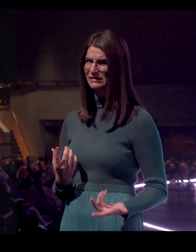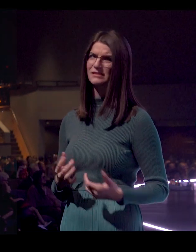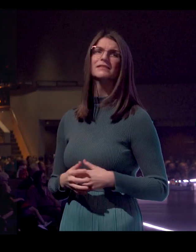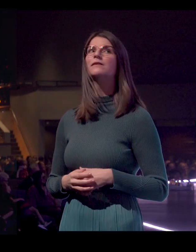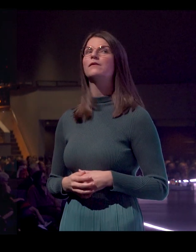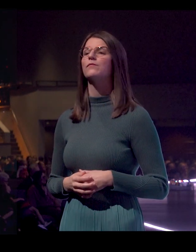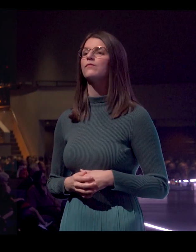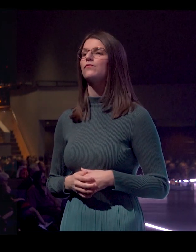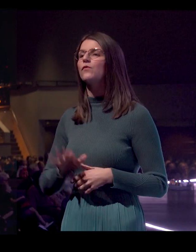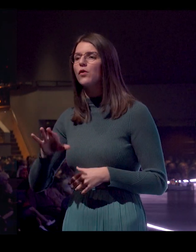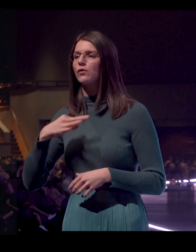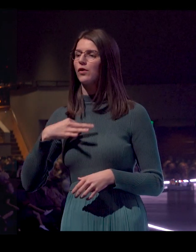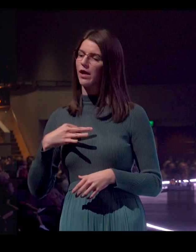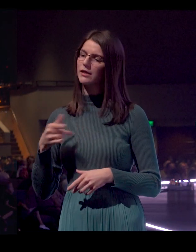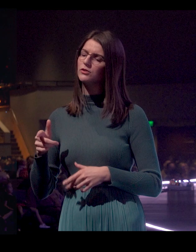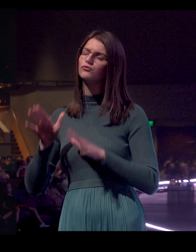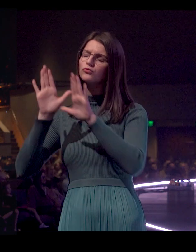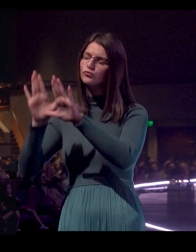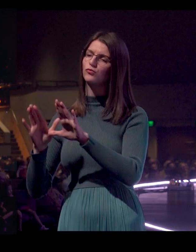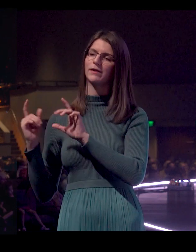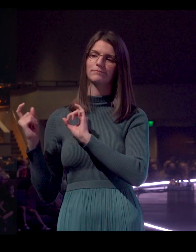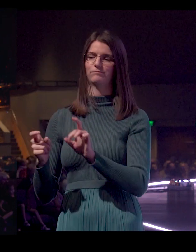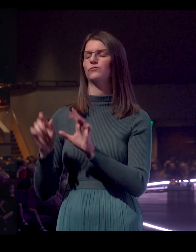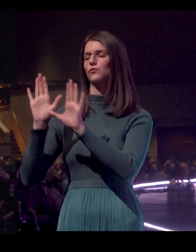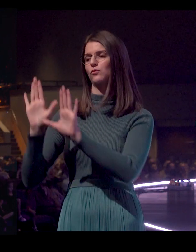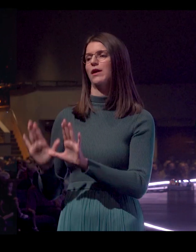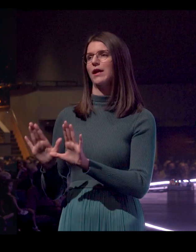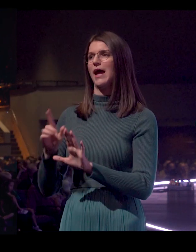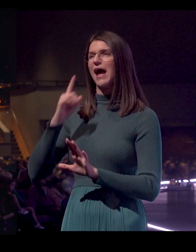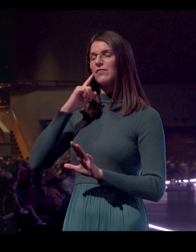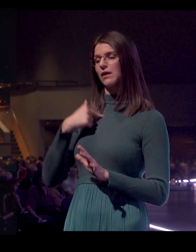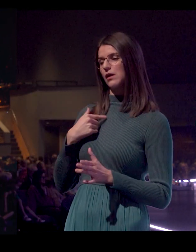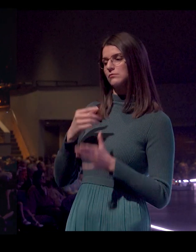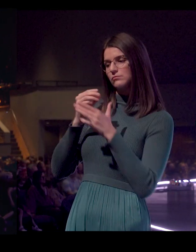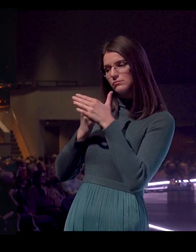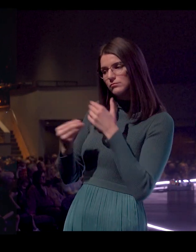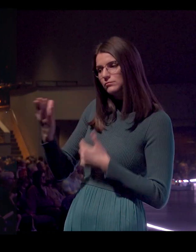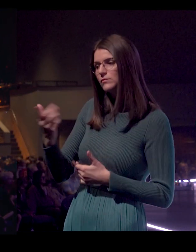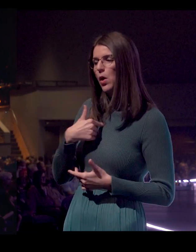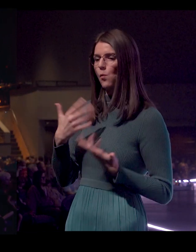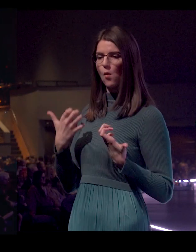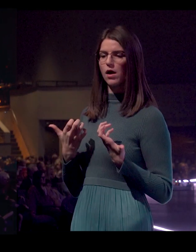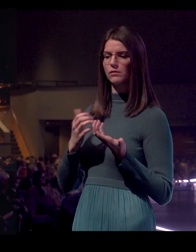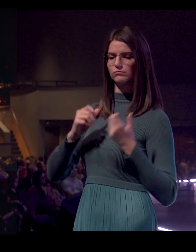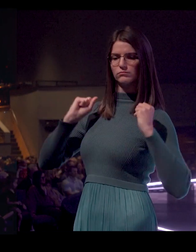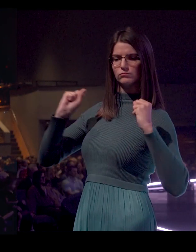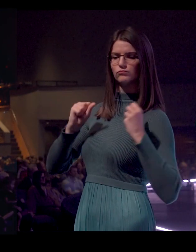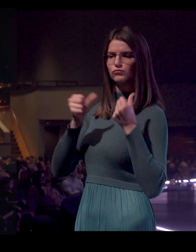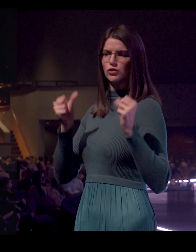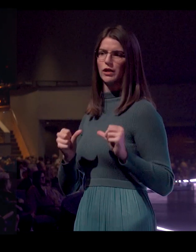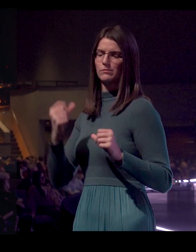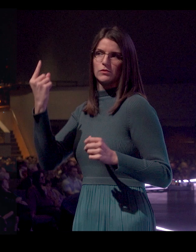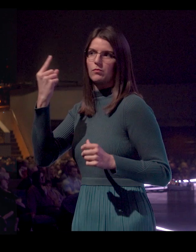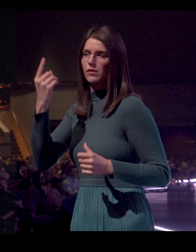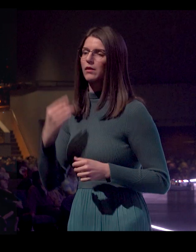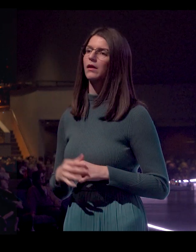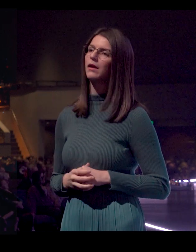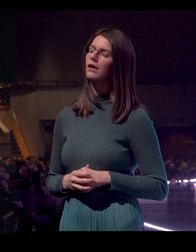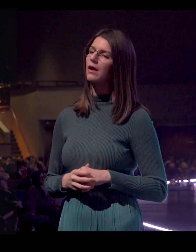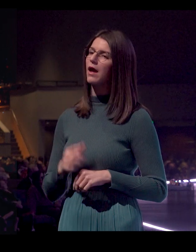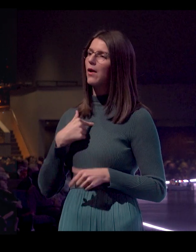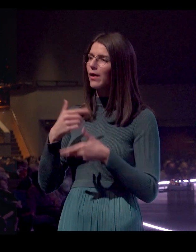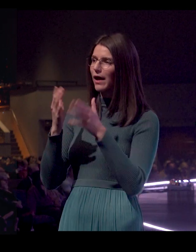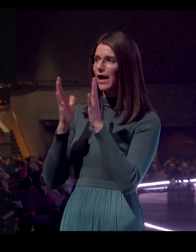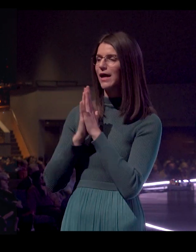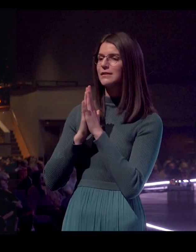was hinting that I wanted to get in shape the next year or something. But I would just like to ask today, could you imagine if